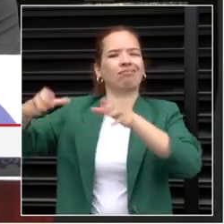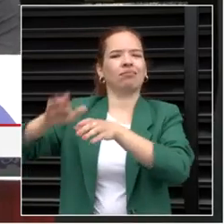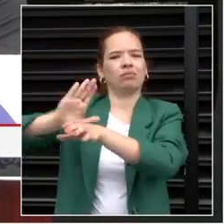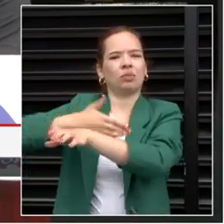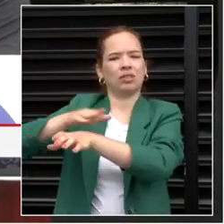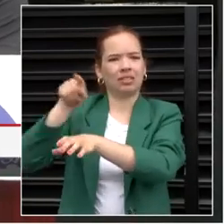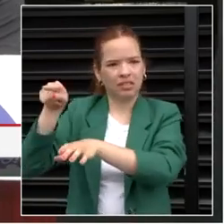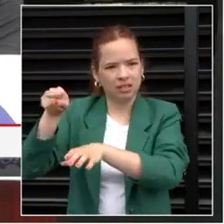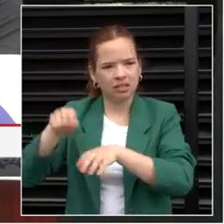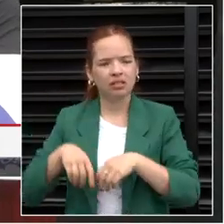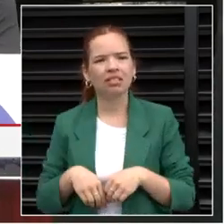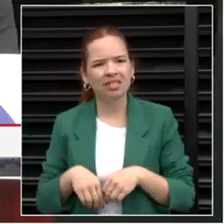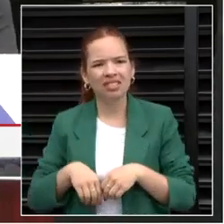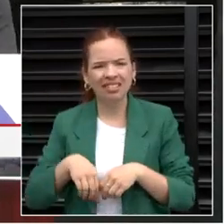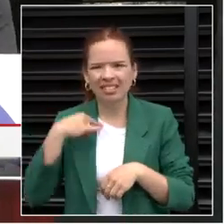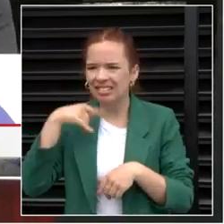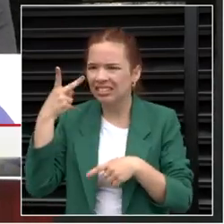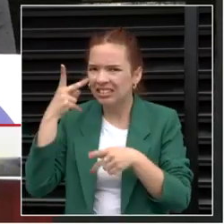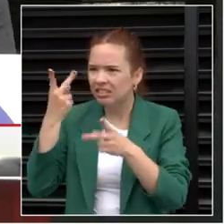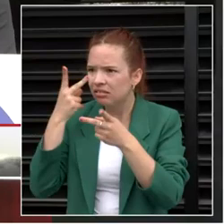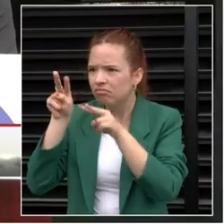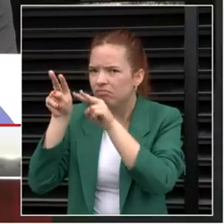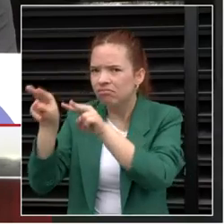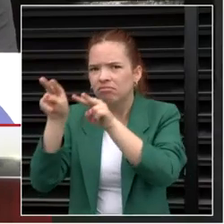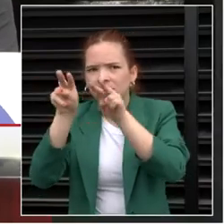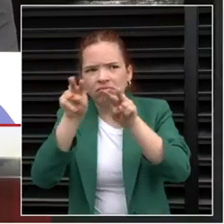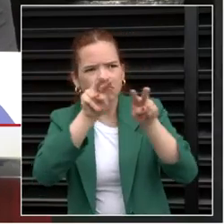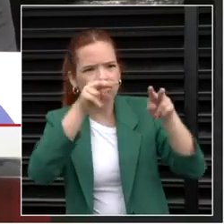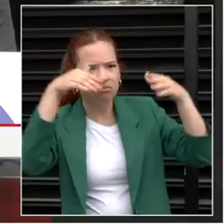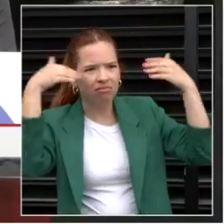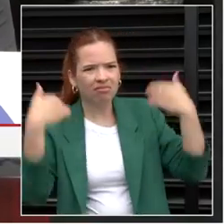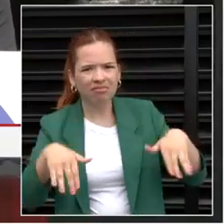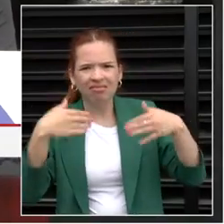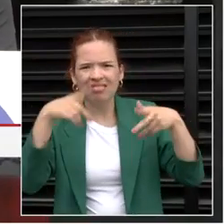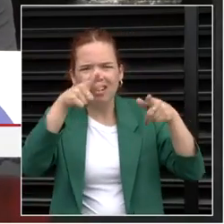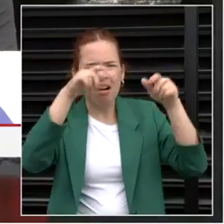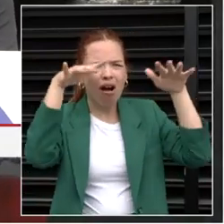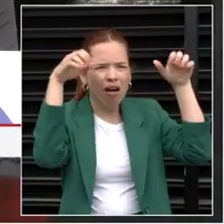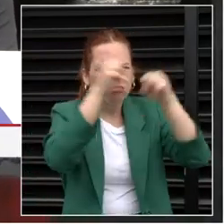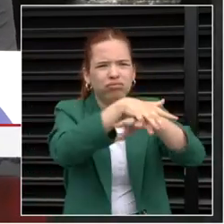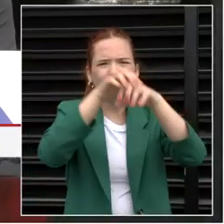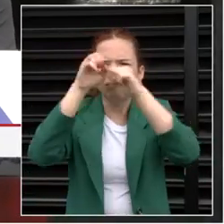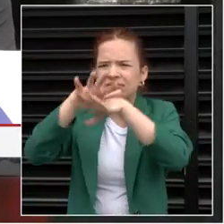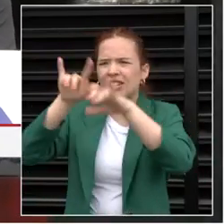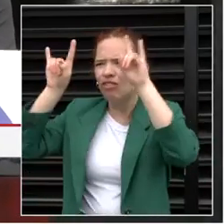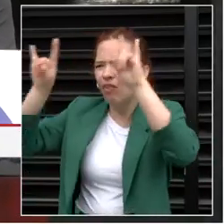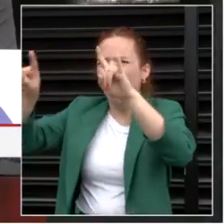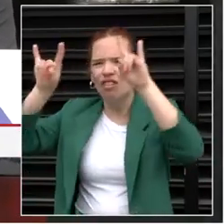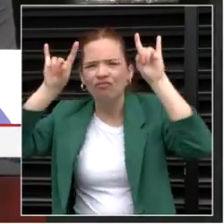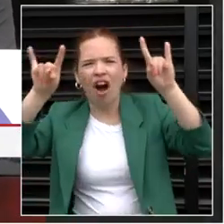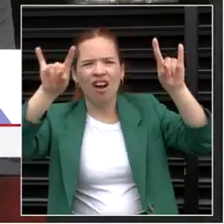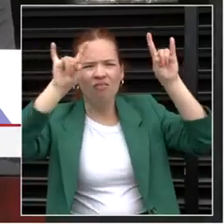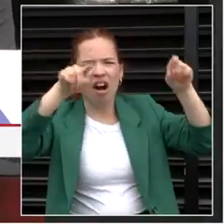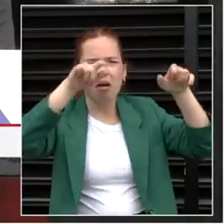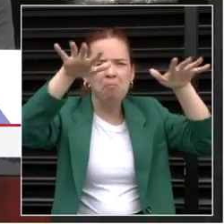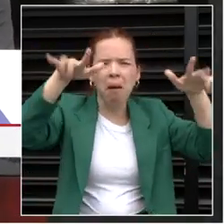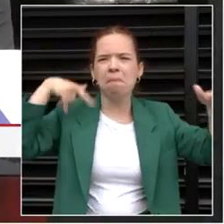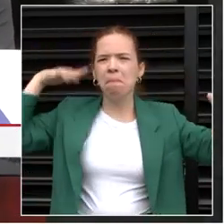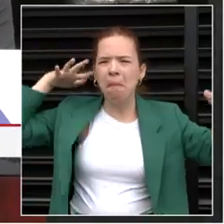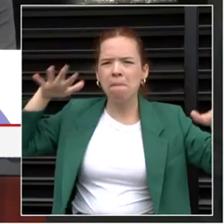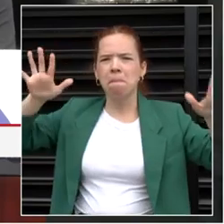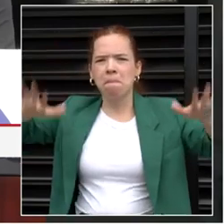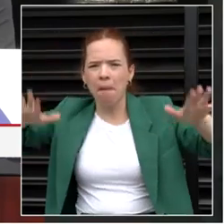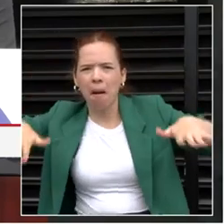just nuts. Yeah, so it was a wild scene. We didn't have that in D.C. This was on F Street. Now, F